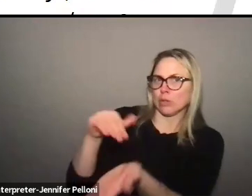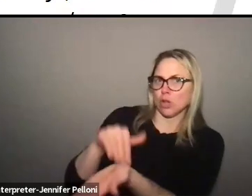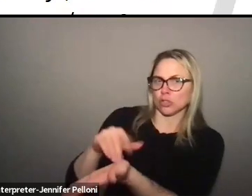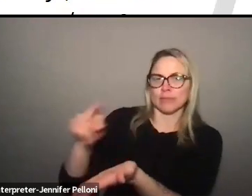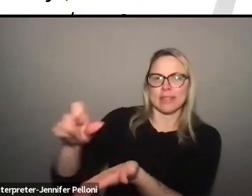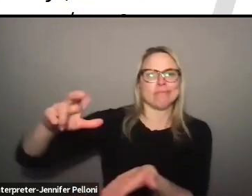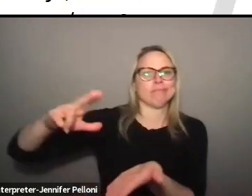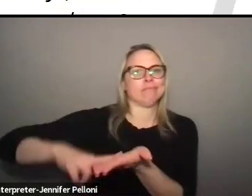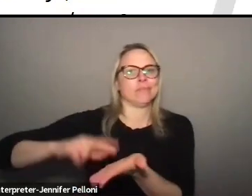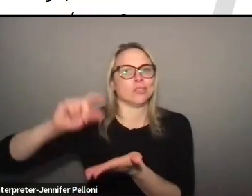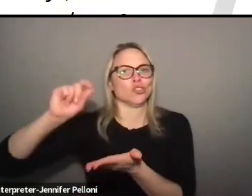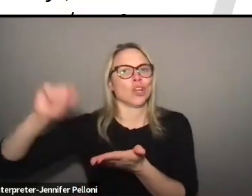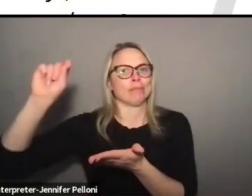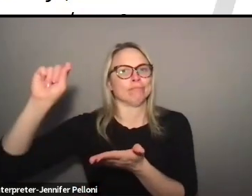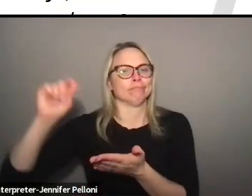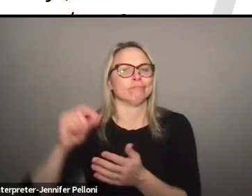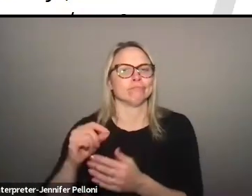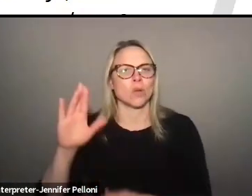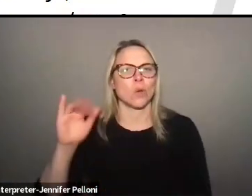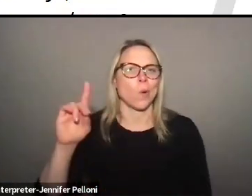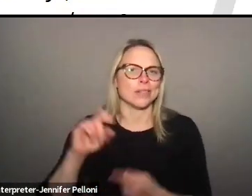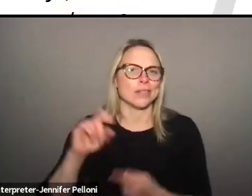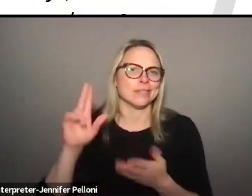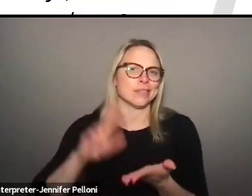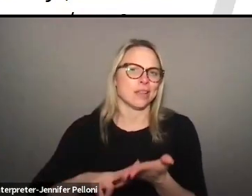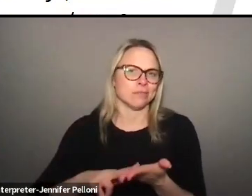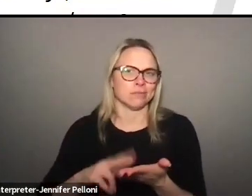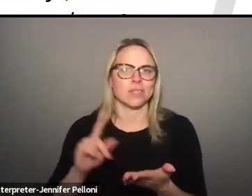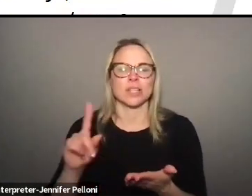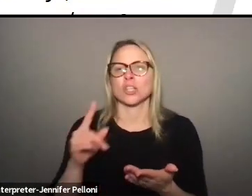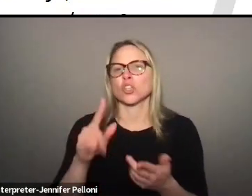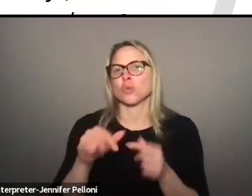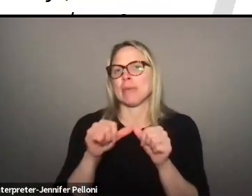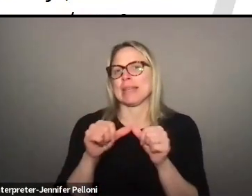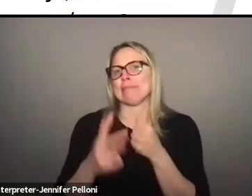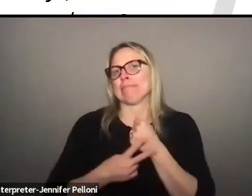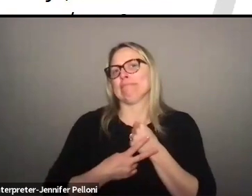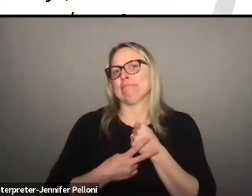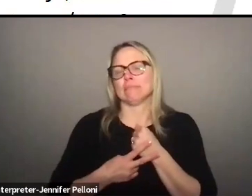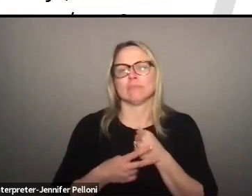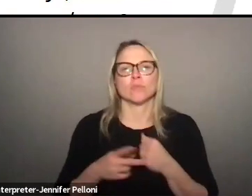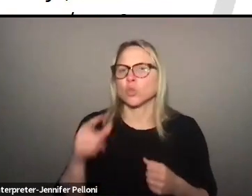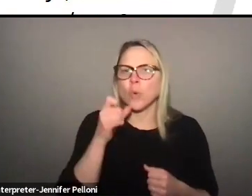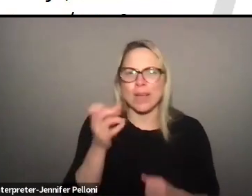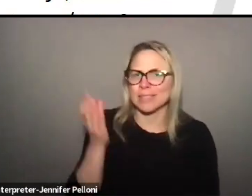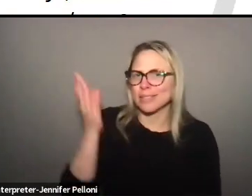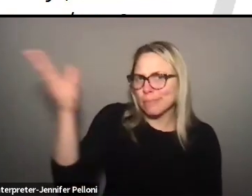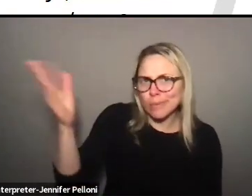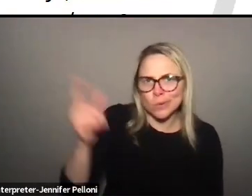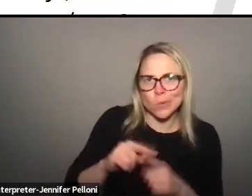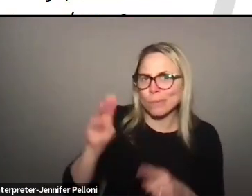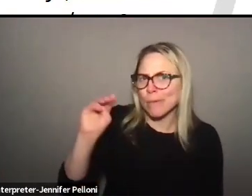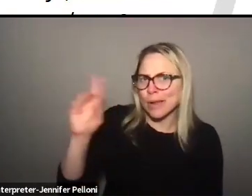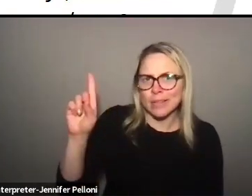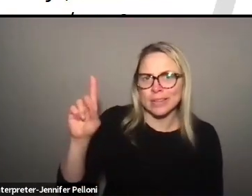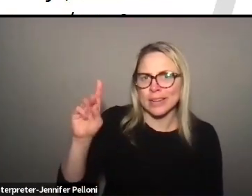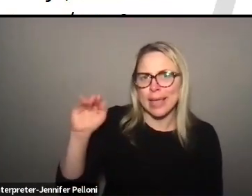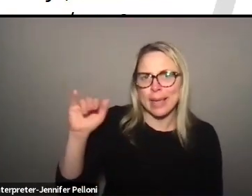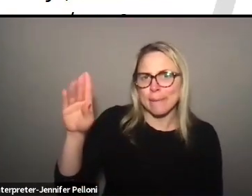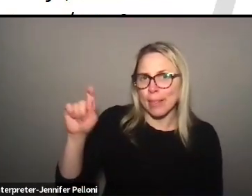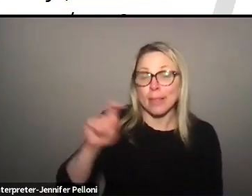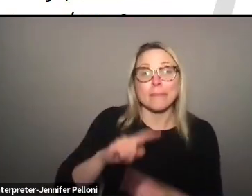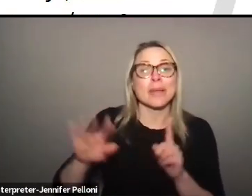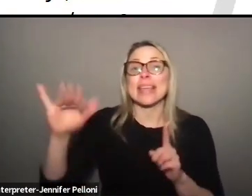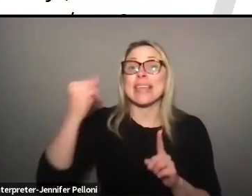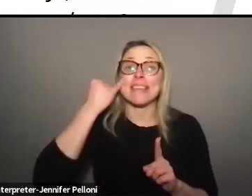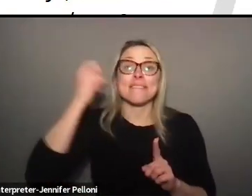that person can check off the disability code and sign it. And you just want to maintain it. You don't have to submit it to Maryland Able, but in the event of